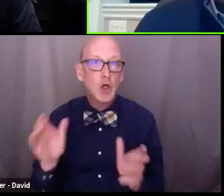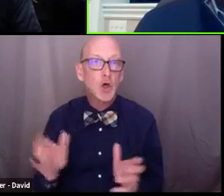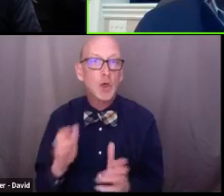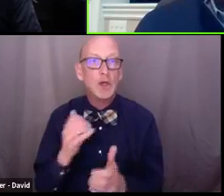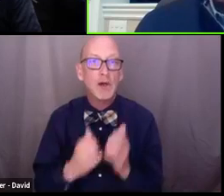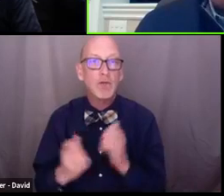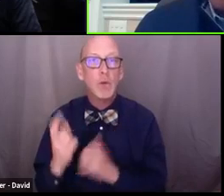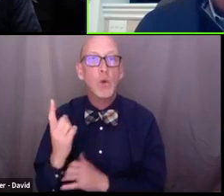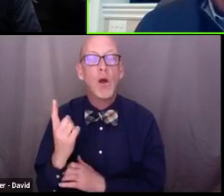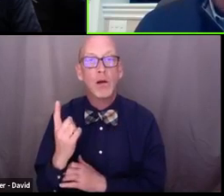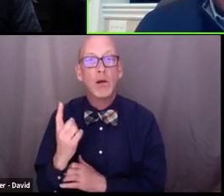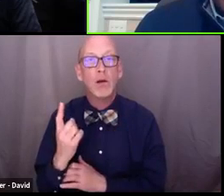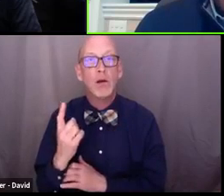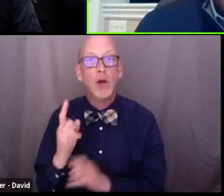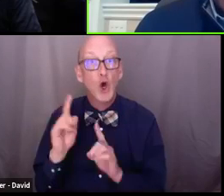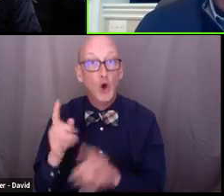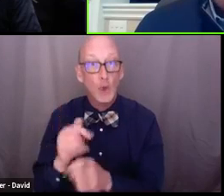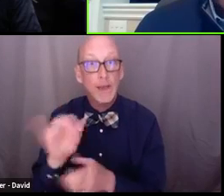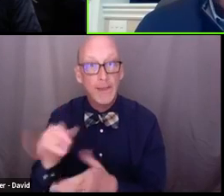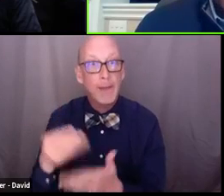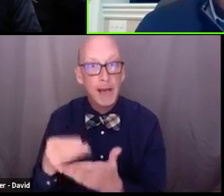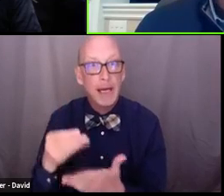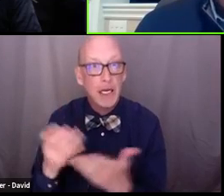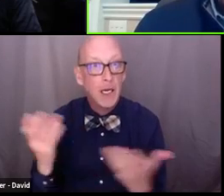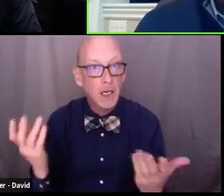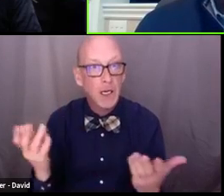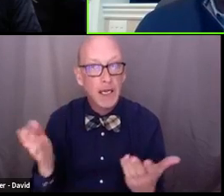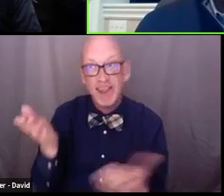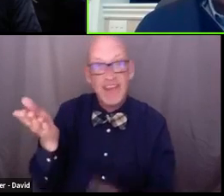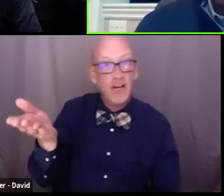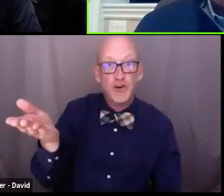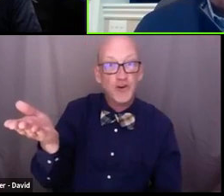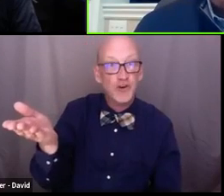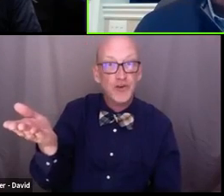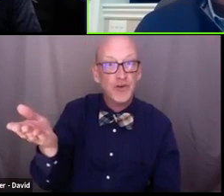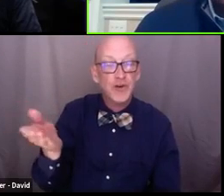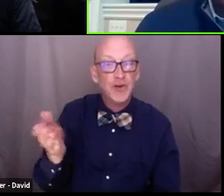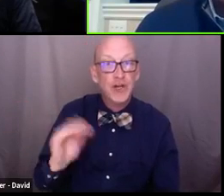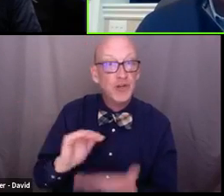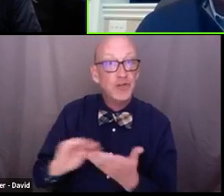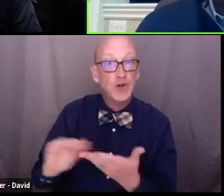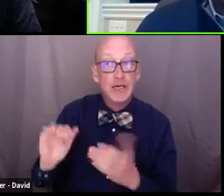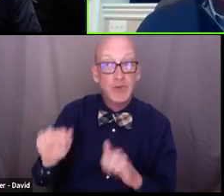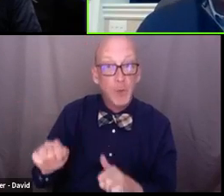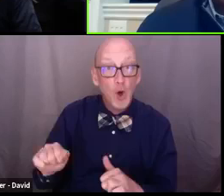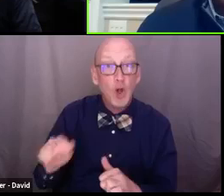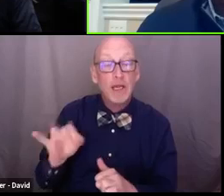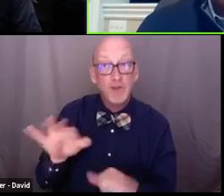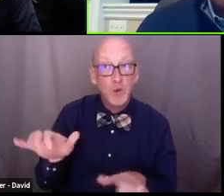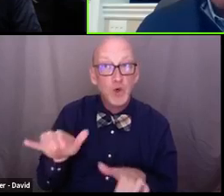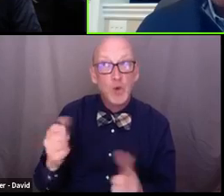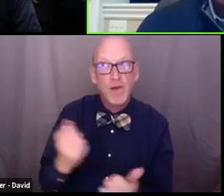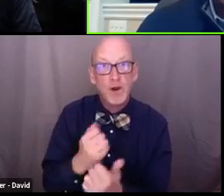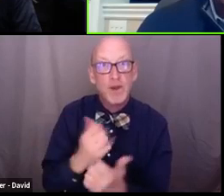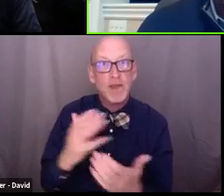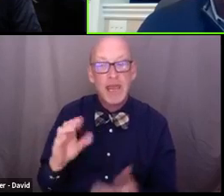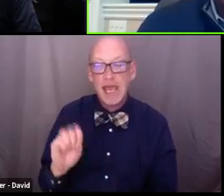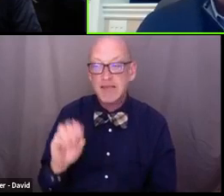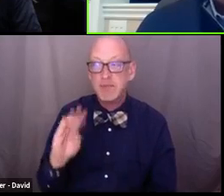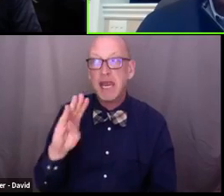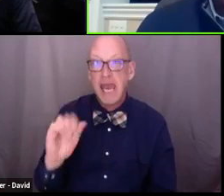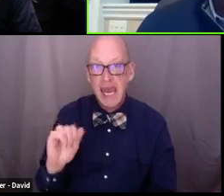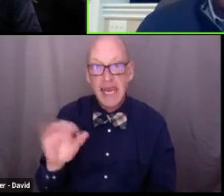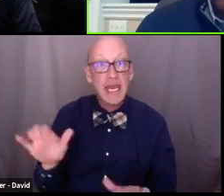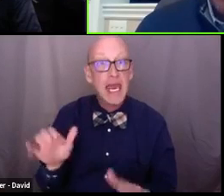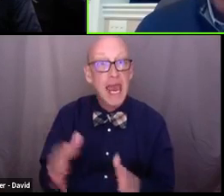that go get that money, right? It's there, it's forgivable. If you do all the things that the SBA asks you to